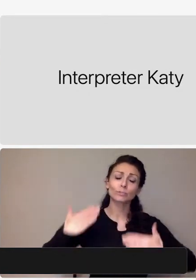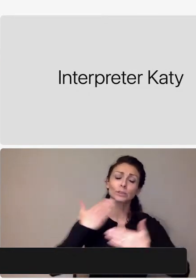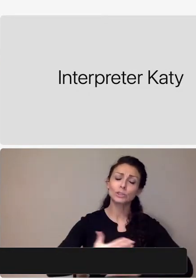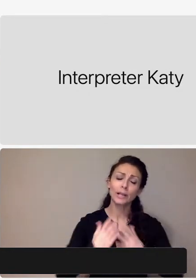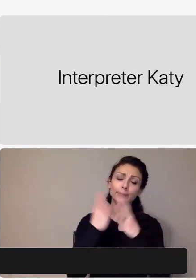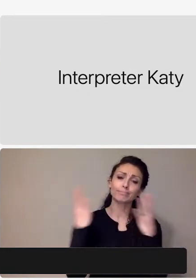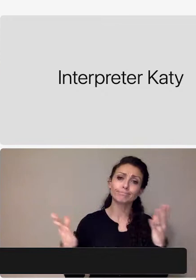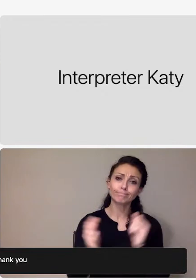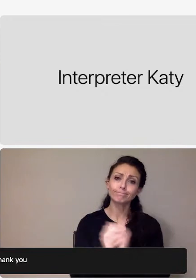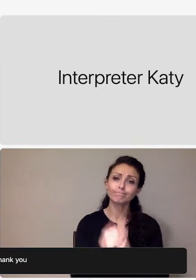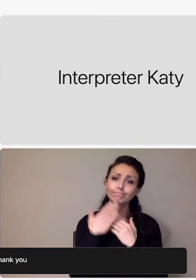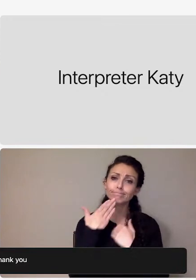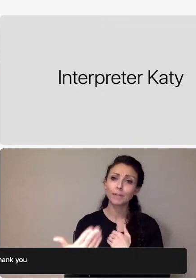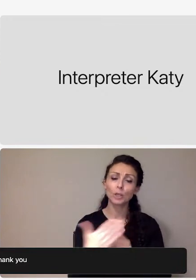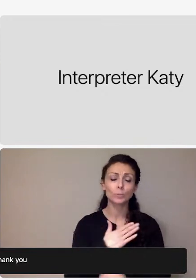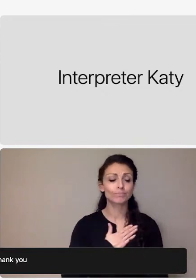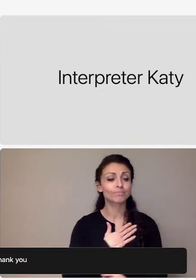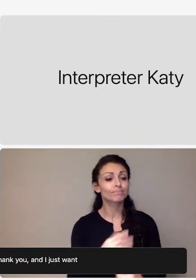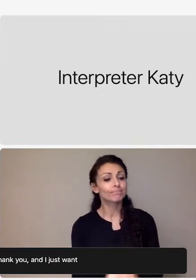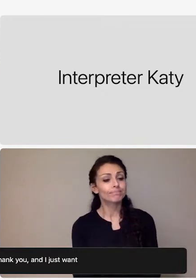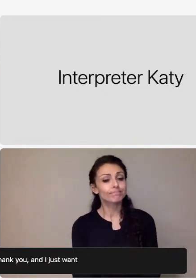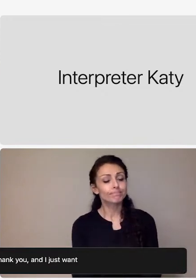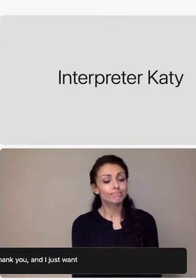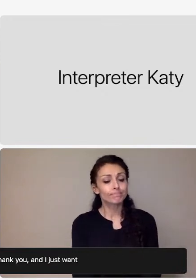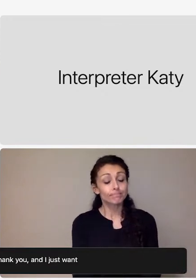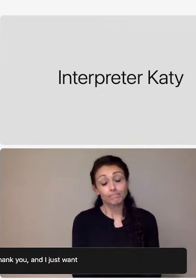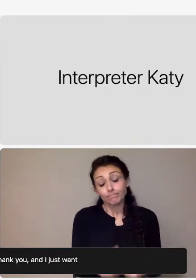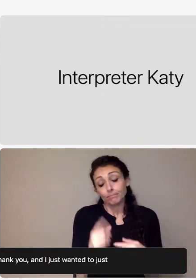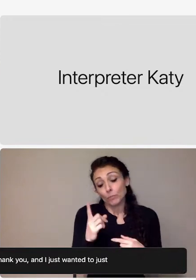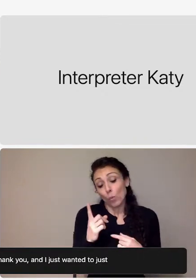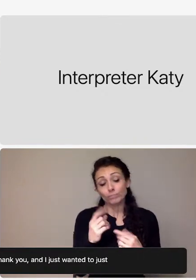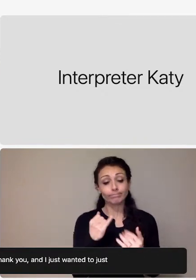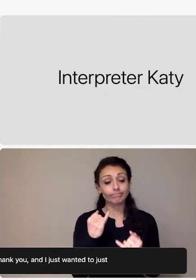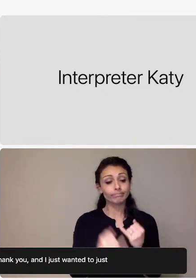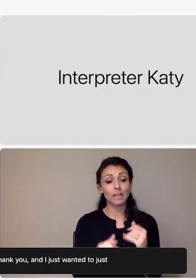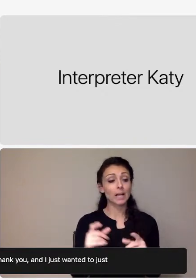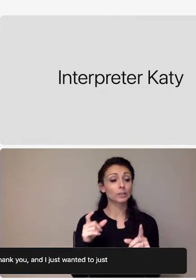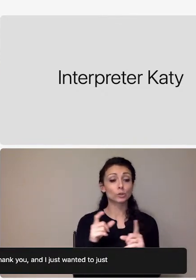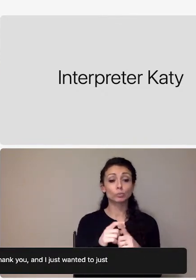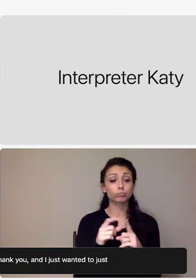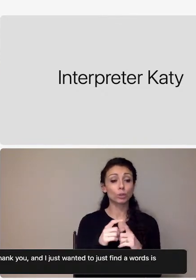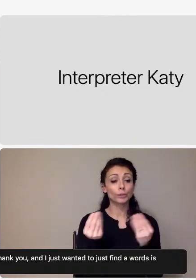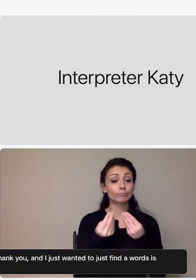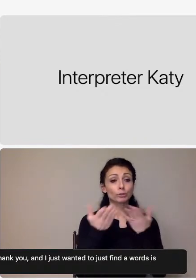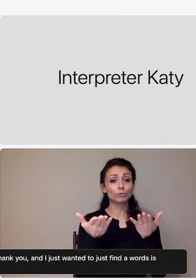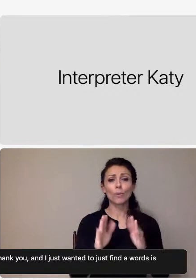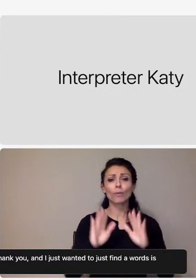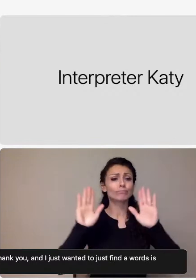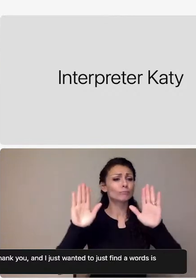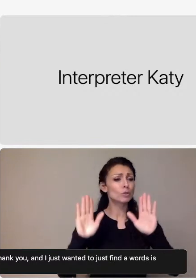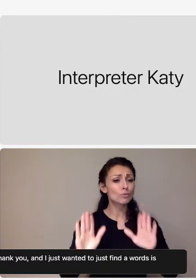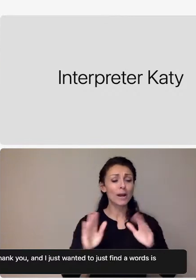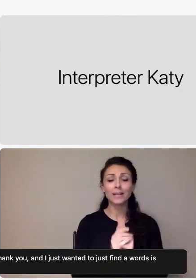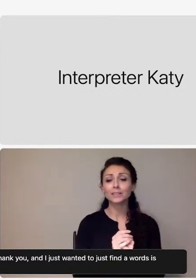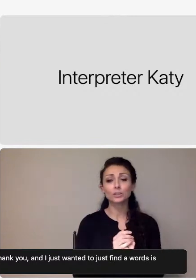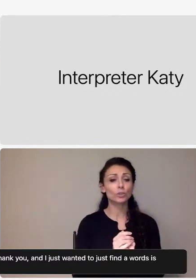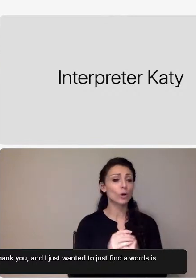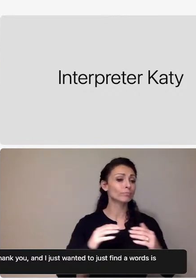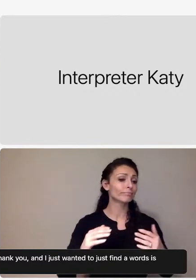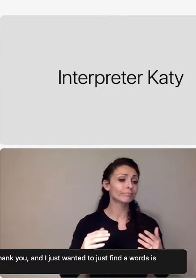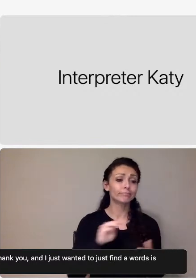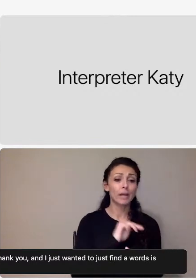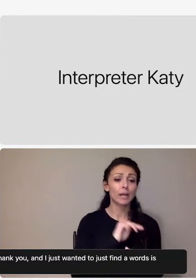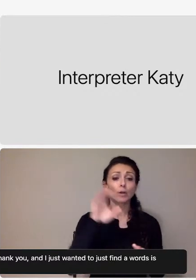you and i just wanted to just final words is have a great christmas have a feliz navidad